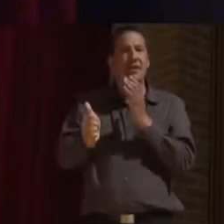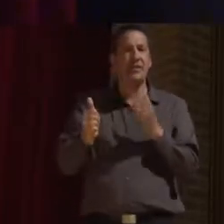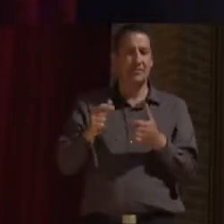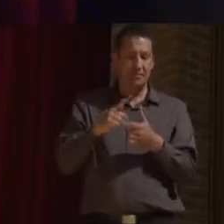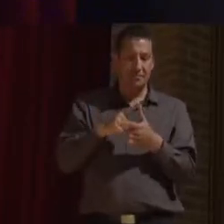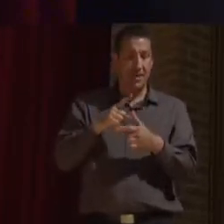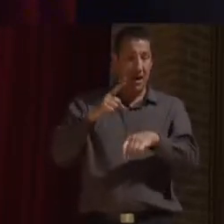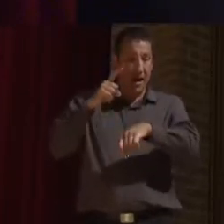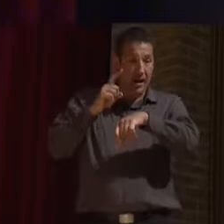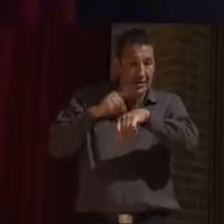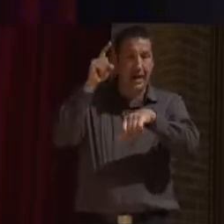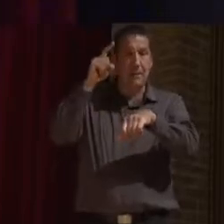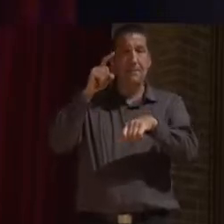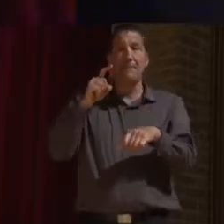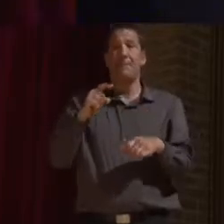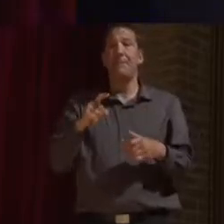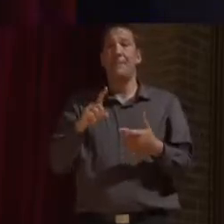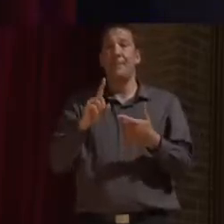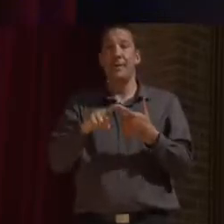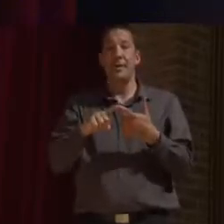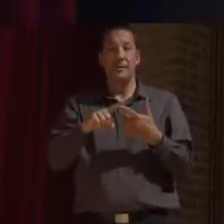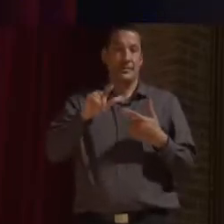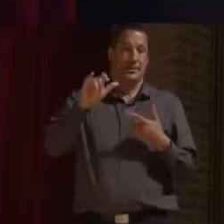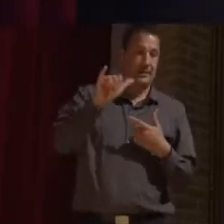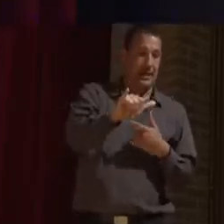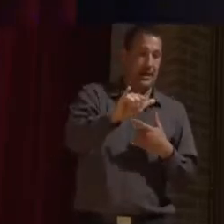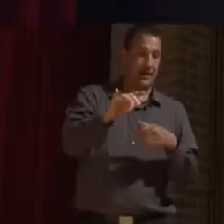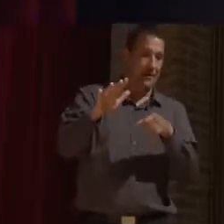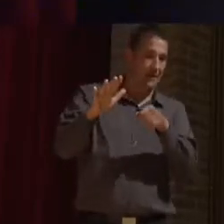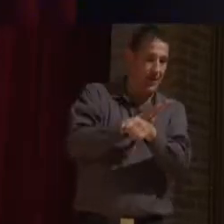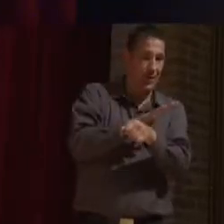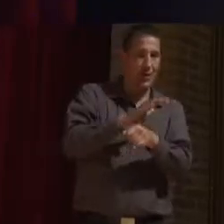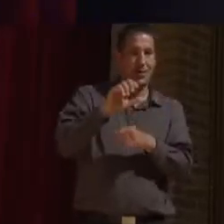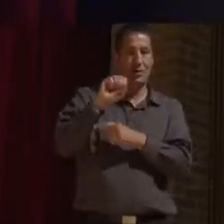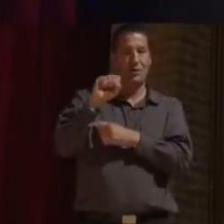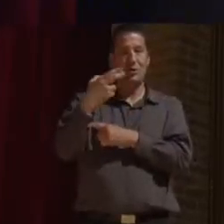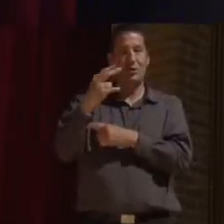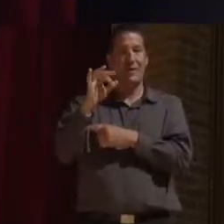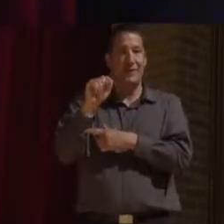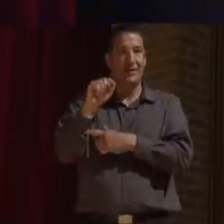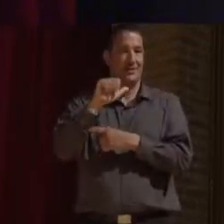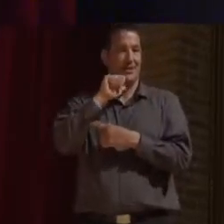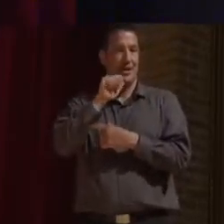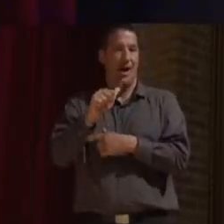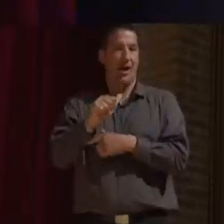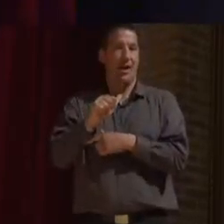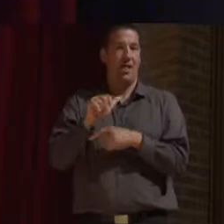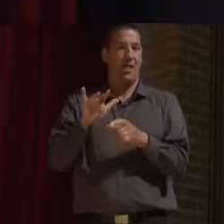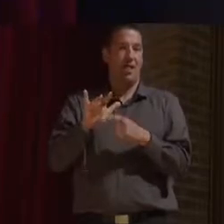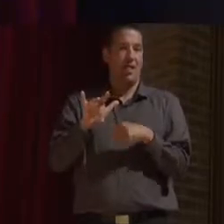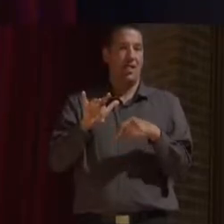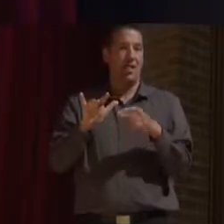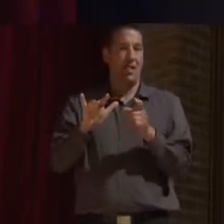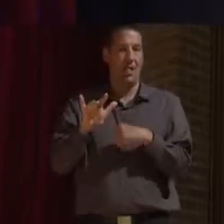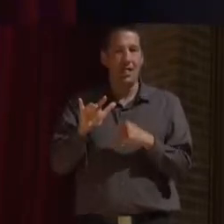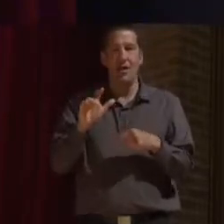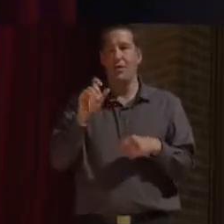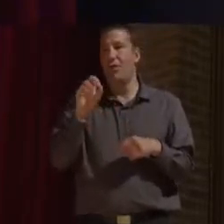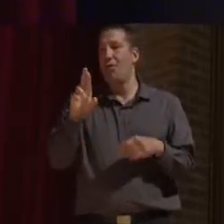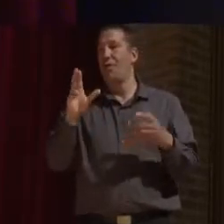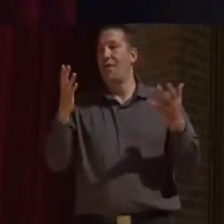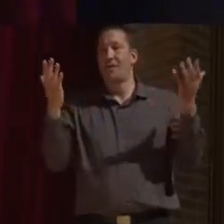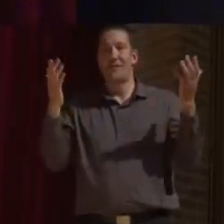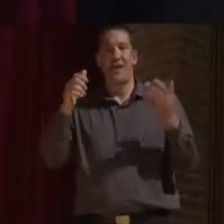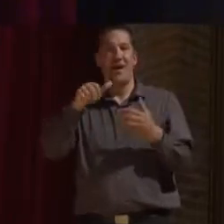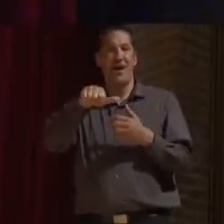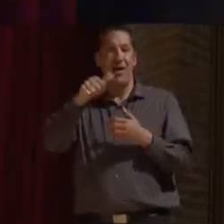time and staying your full shift, and not missing without some kind of notification and that